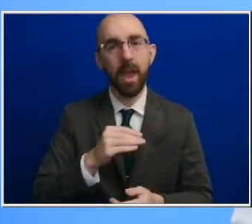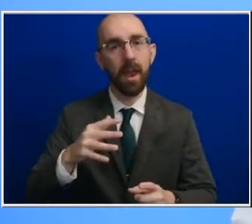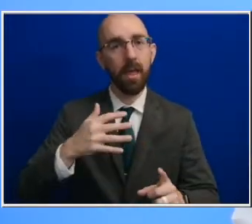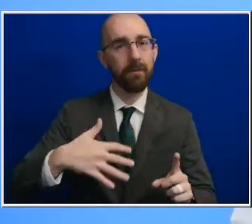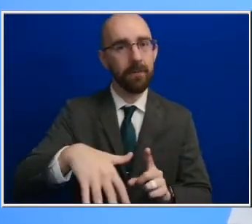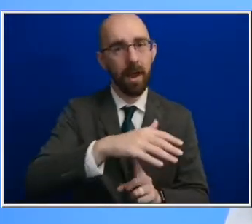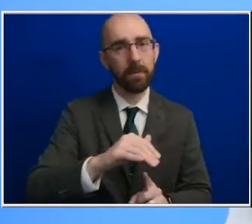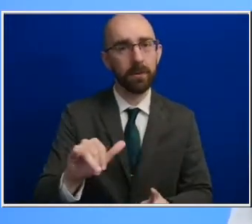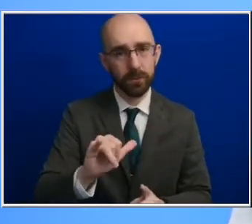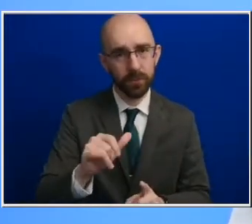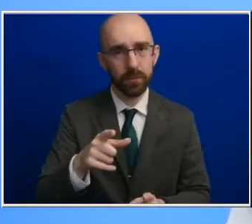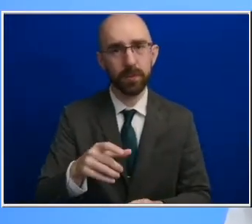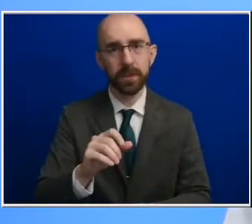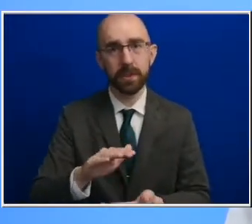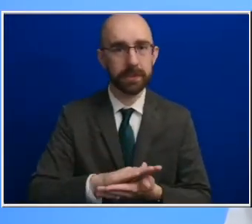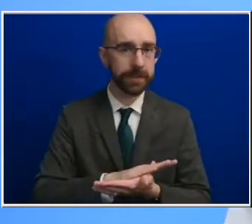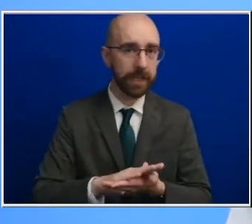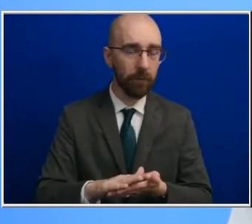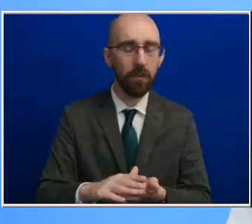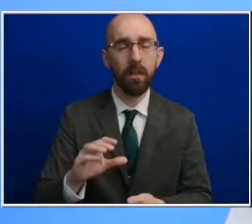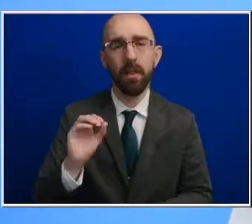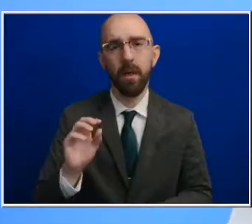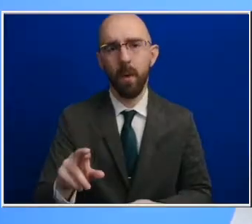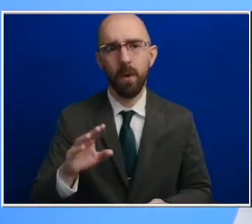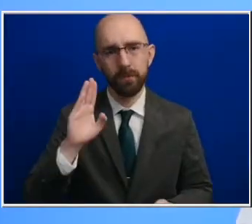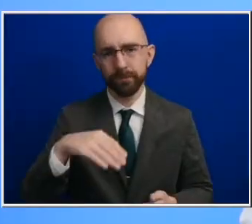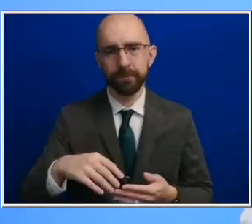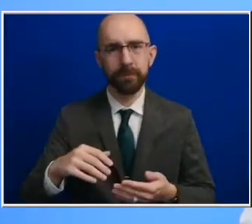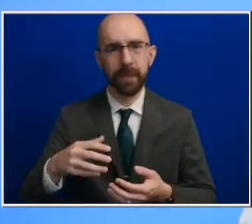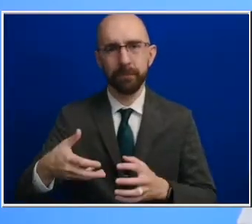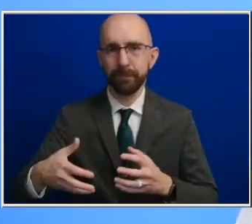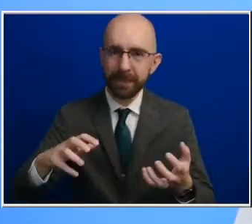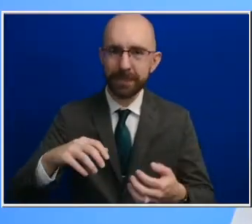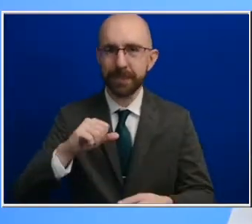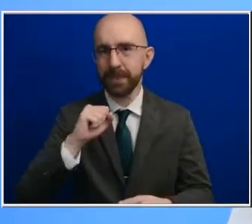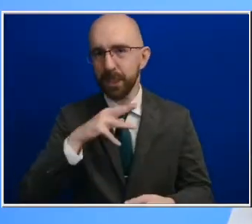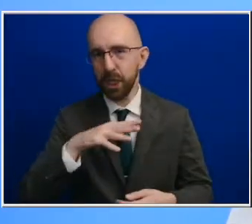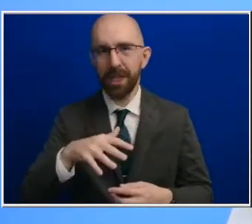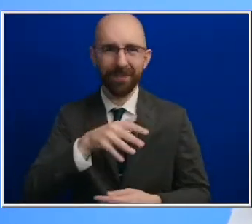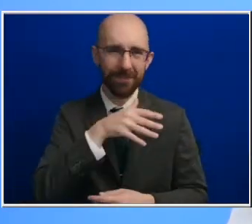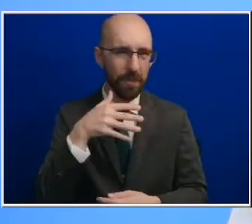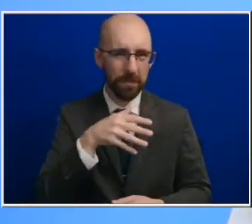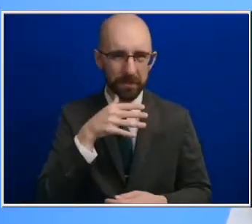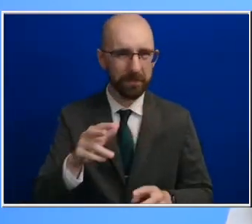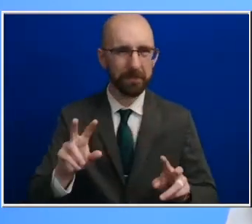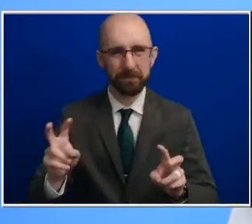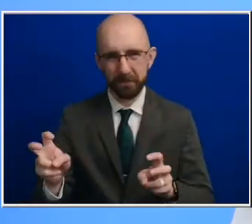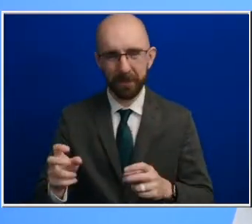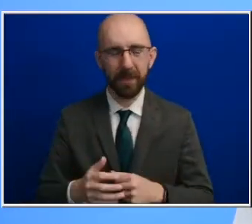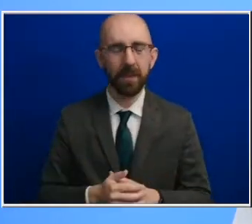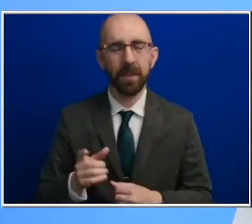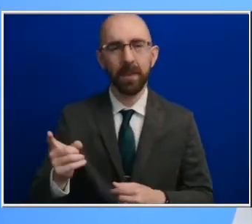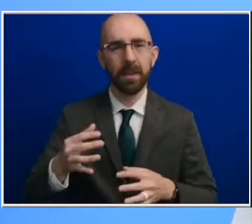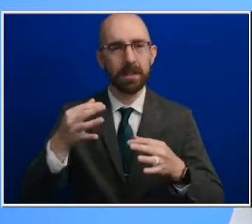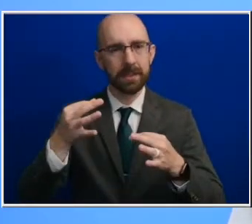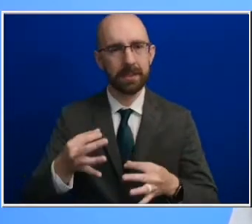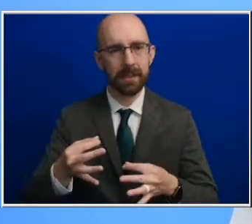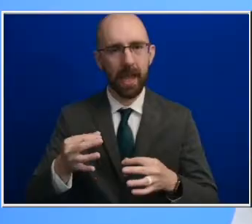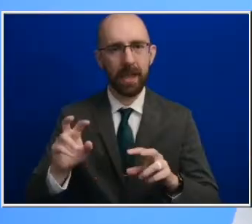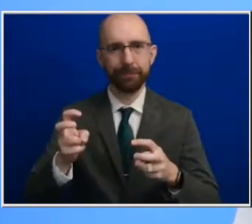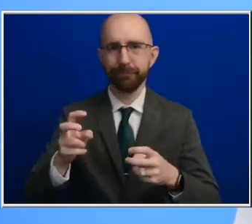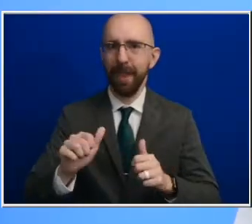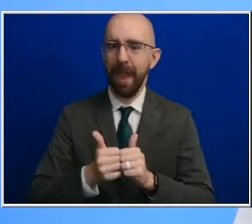it be sterile or, you know, messy, dirty, out in the farm, decides on the expression. So